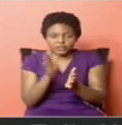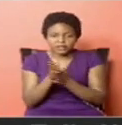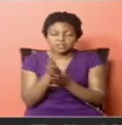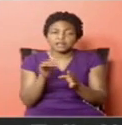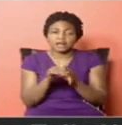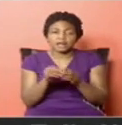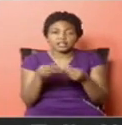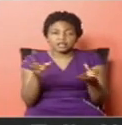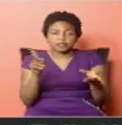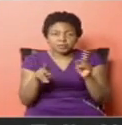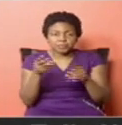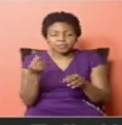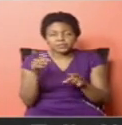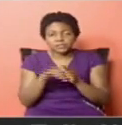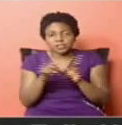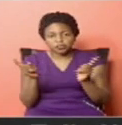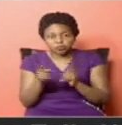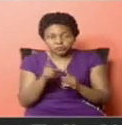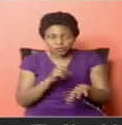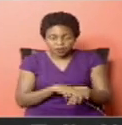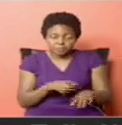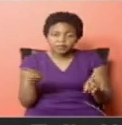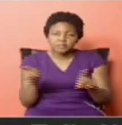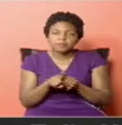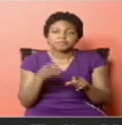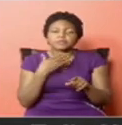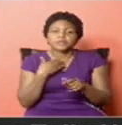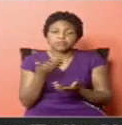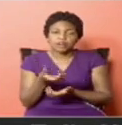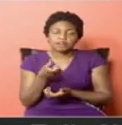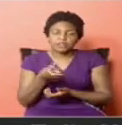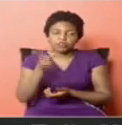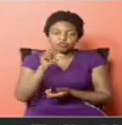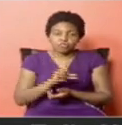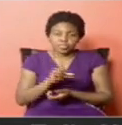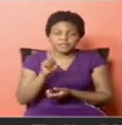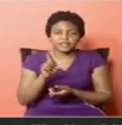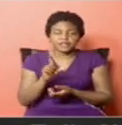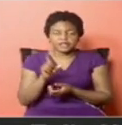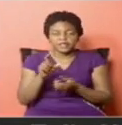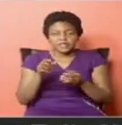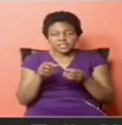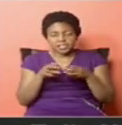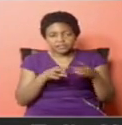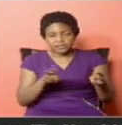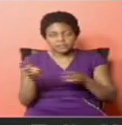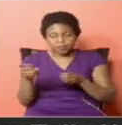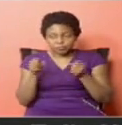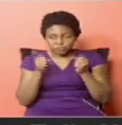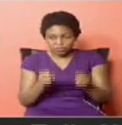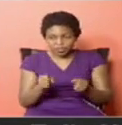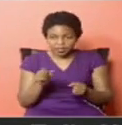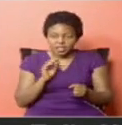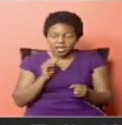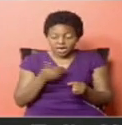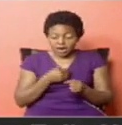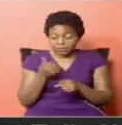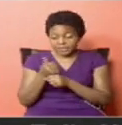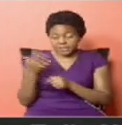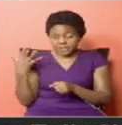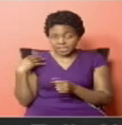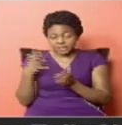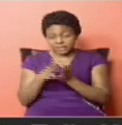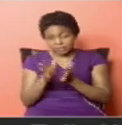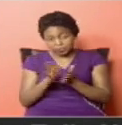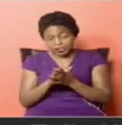time. We noted that we need to have increased investment in system strengthening. Our sister here has mentioned, when you talk